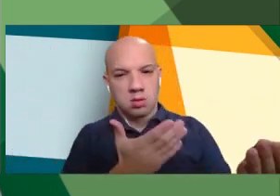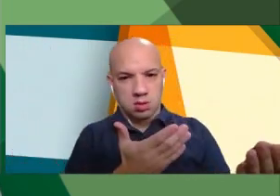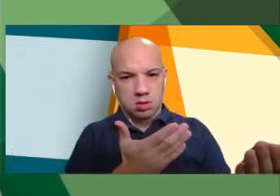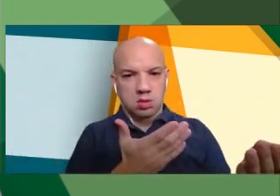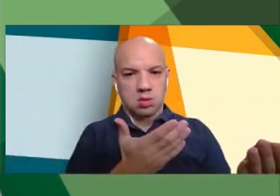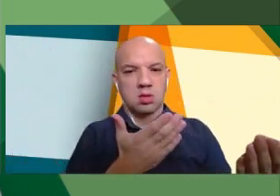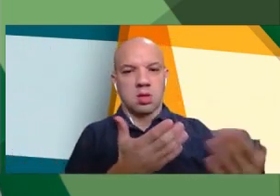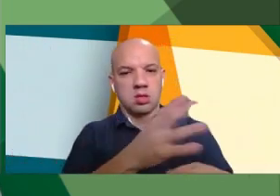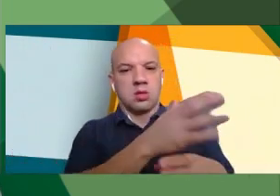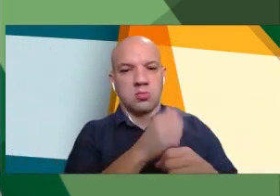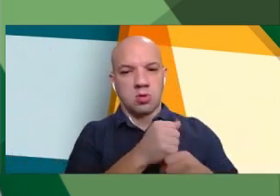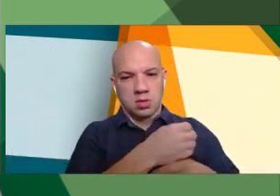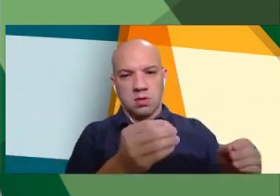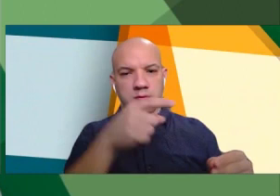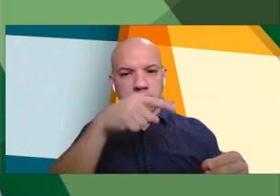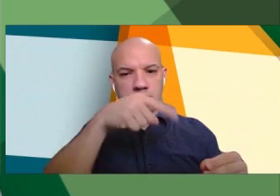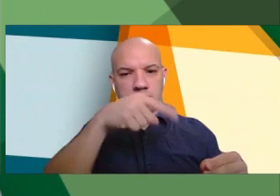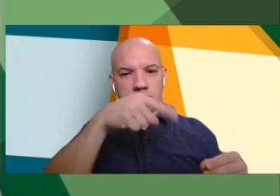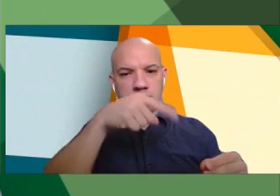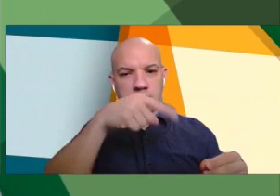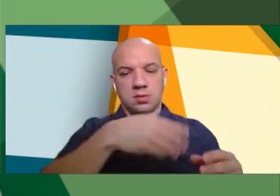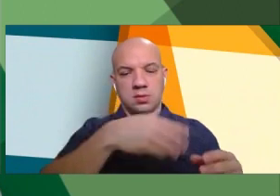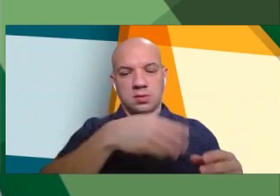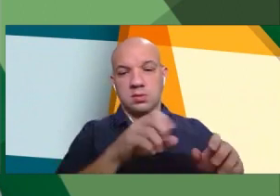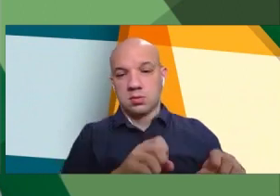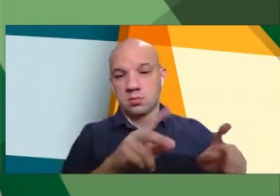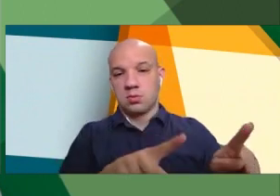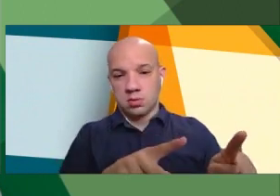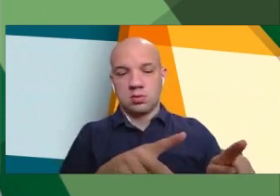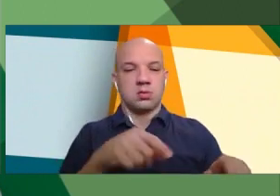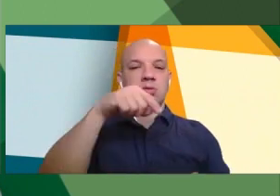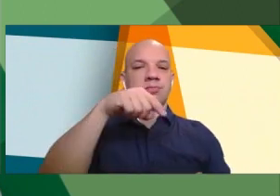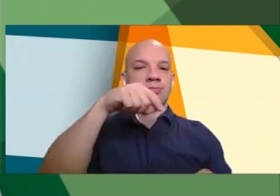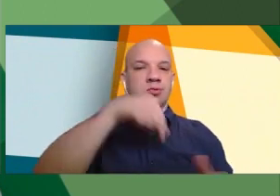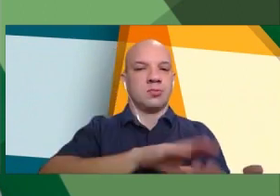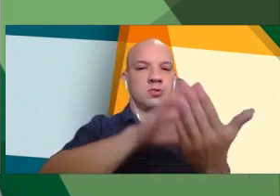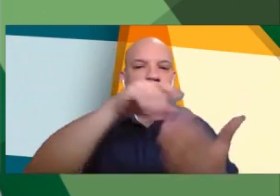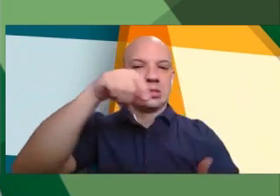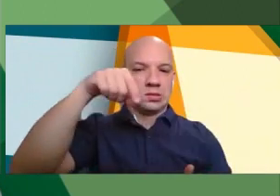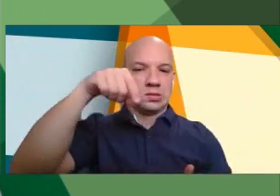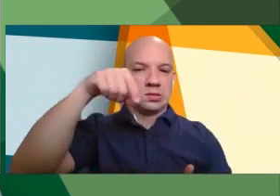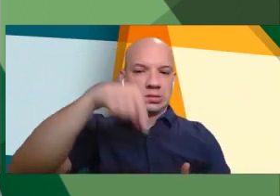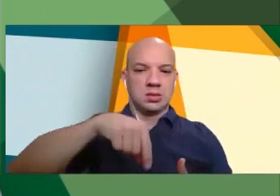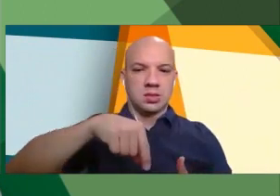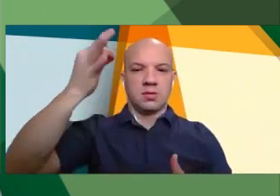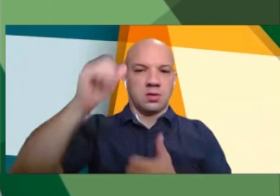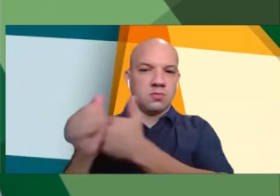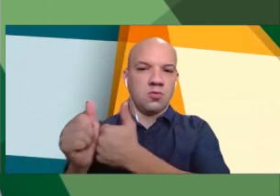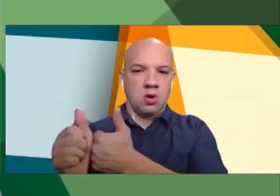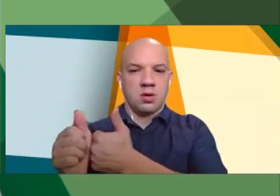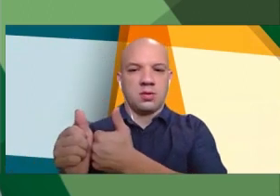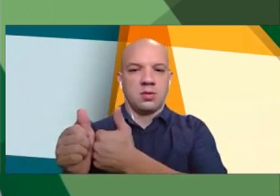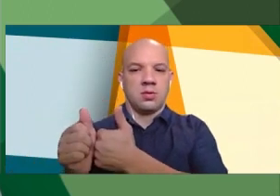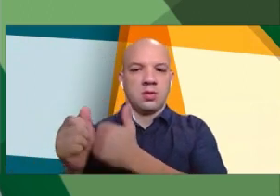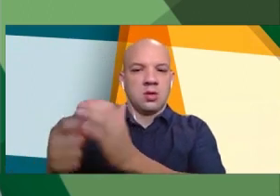this opportunity to address these important federal requirements and to make me